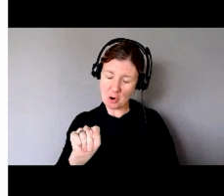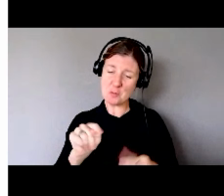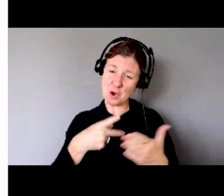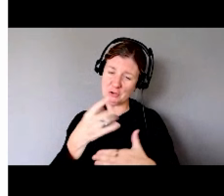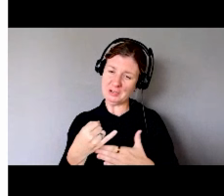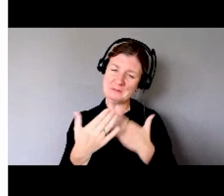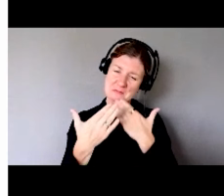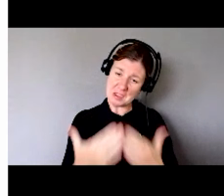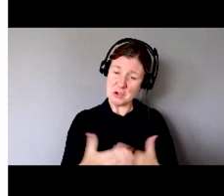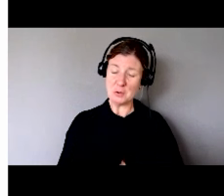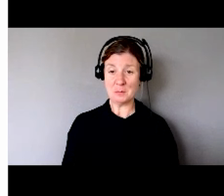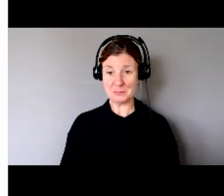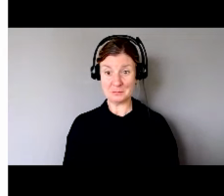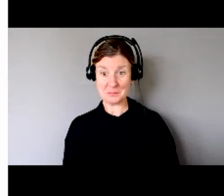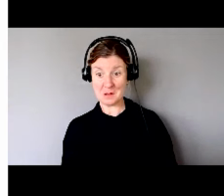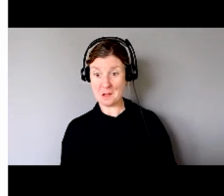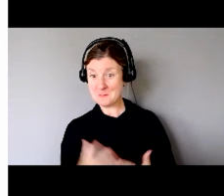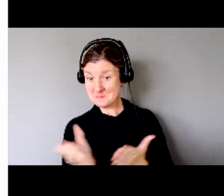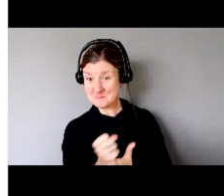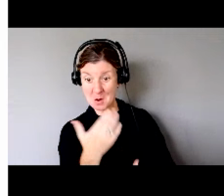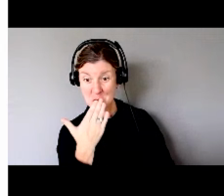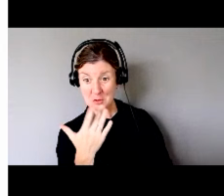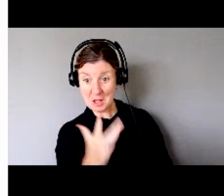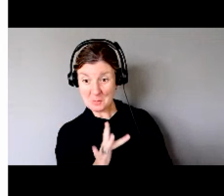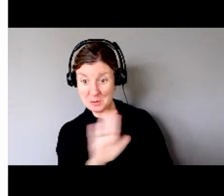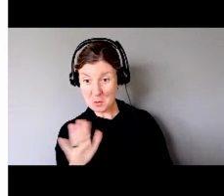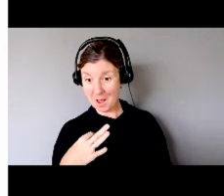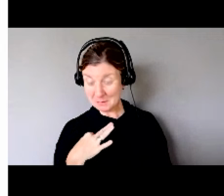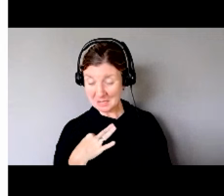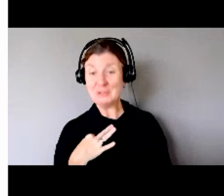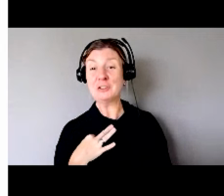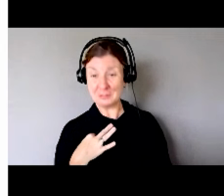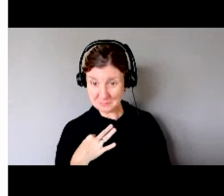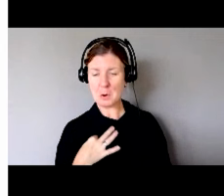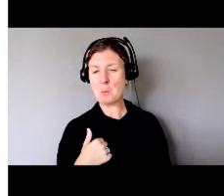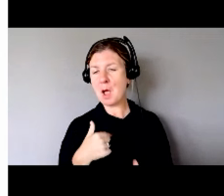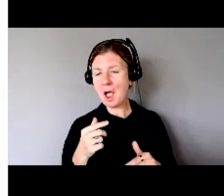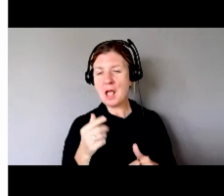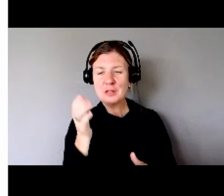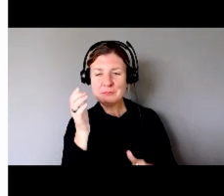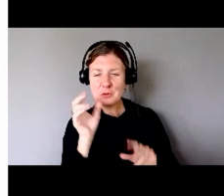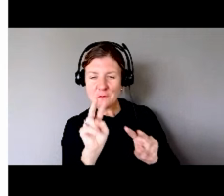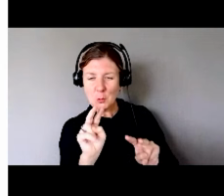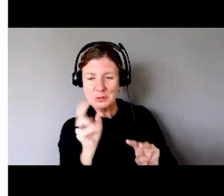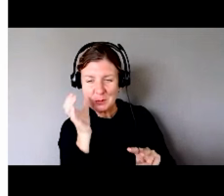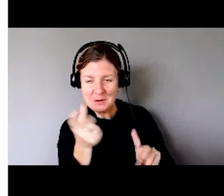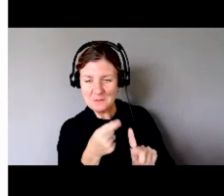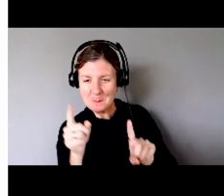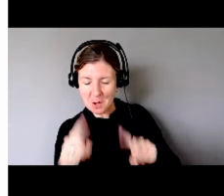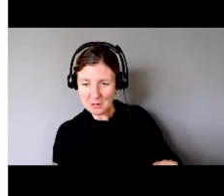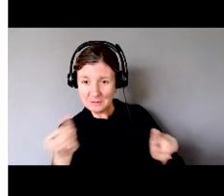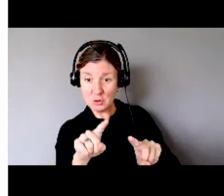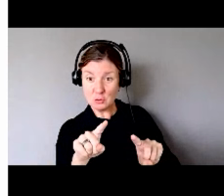I wish you the best of luck with your application and look forward to hearing from you either when